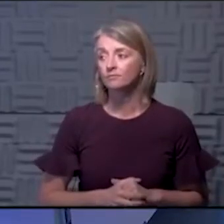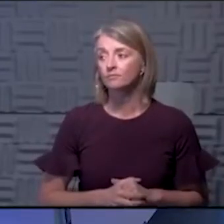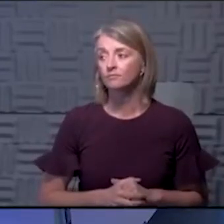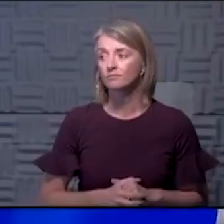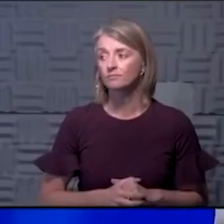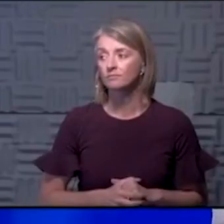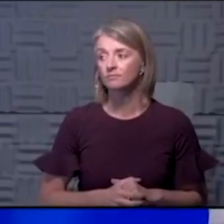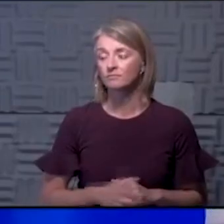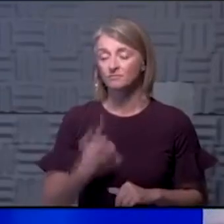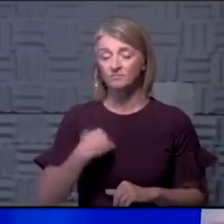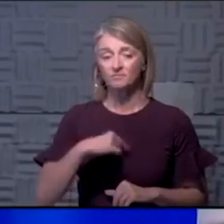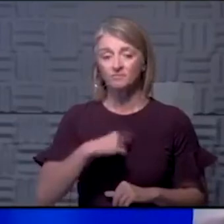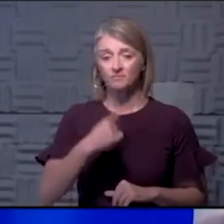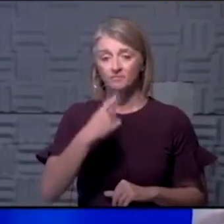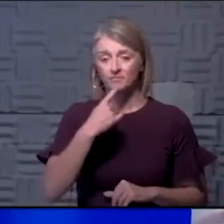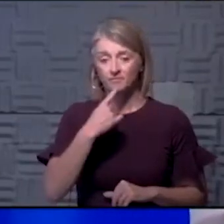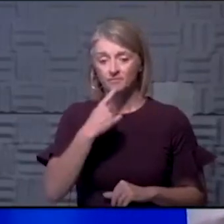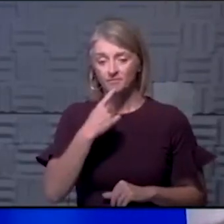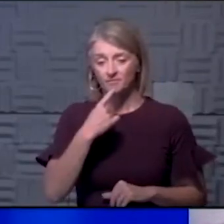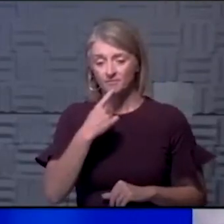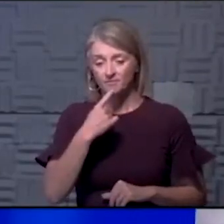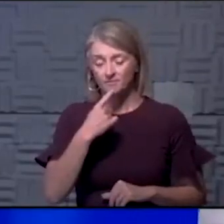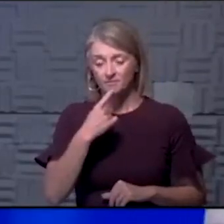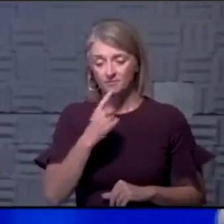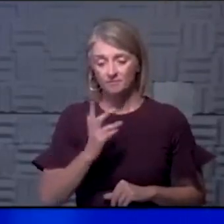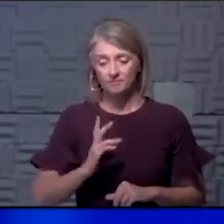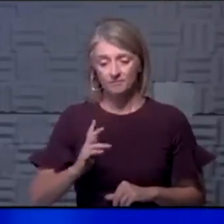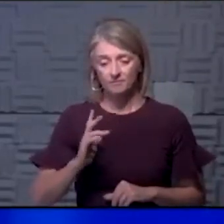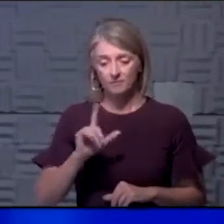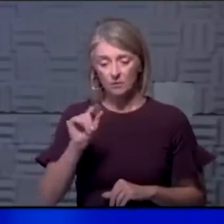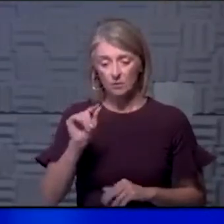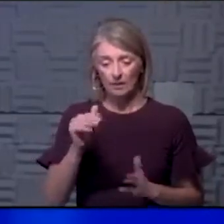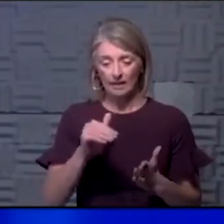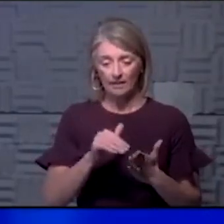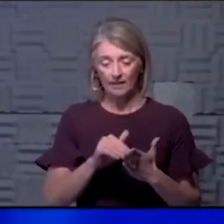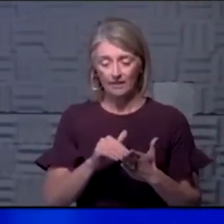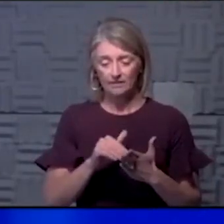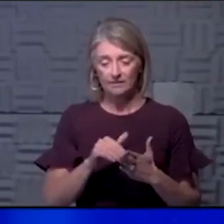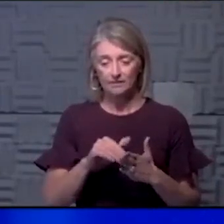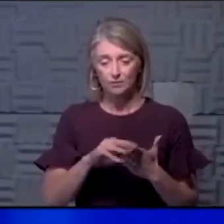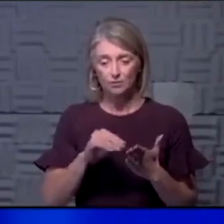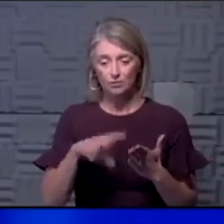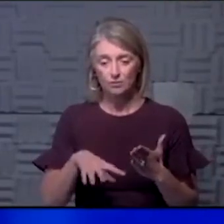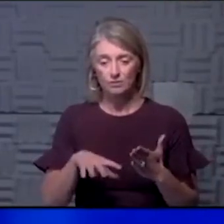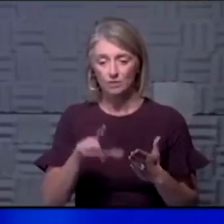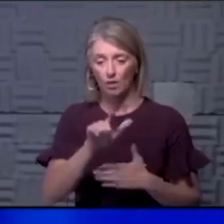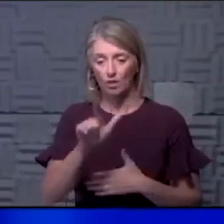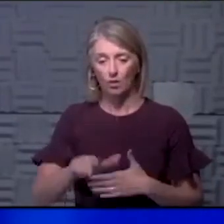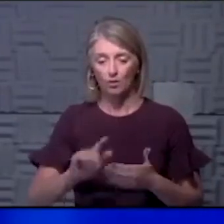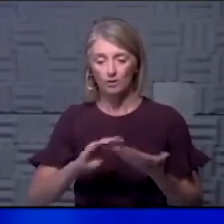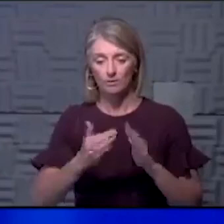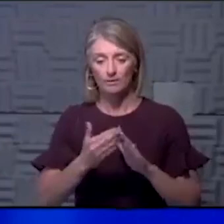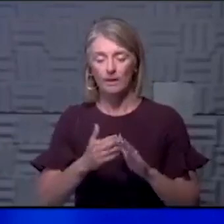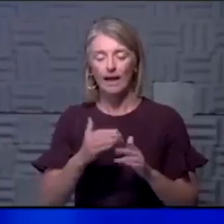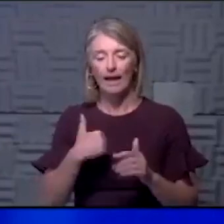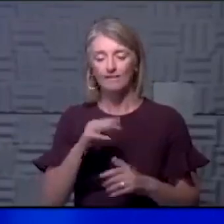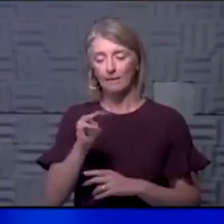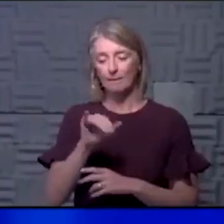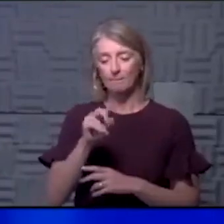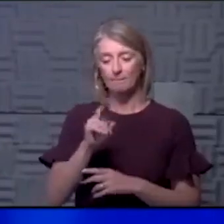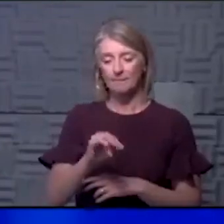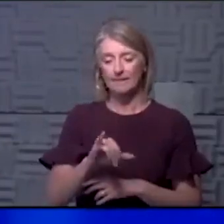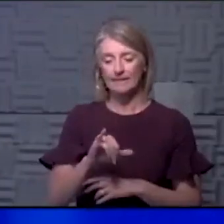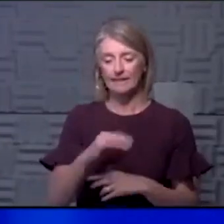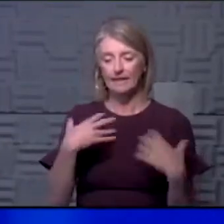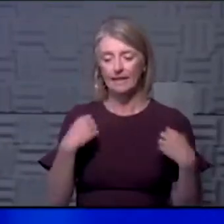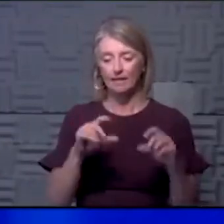We said early on that it was a mass migration of 20,000 students into a community, and that we had to almost have a mini health department on the campus.